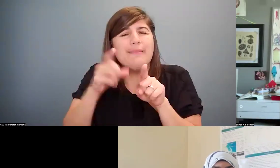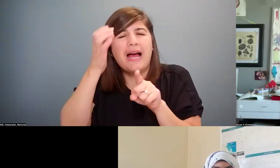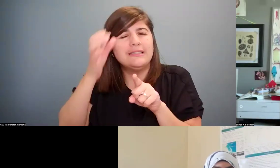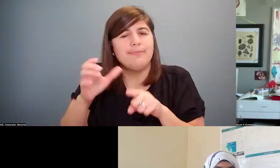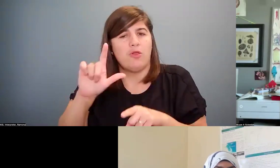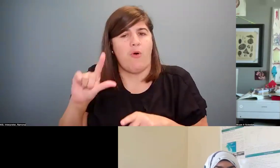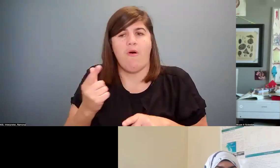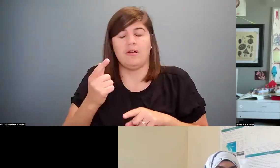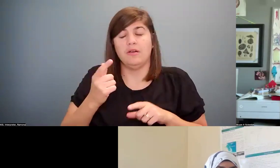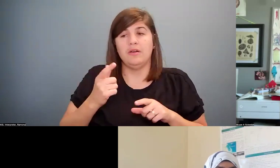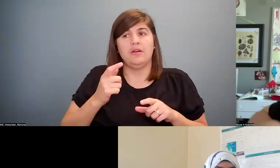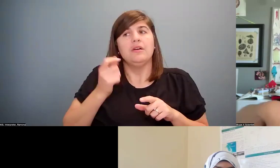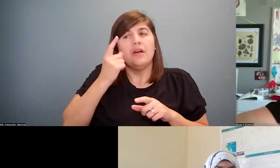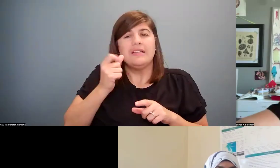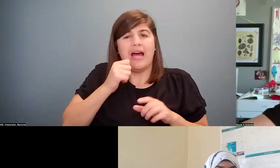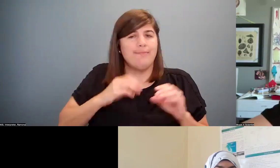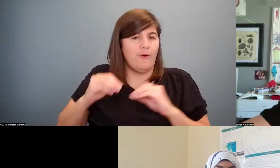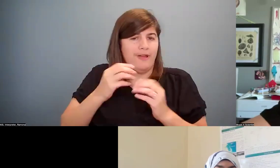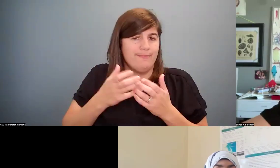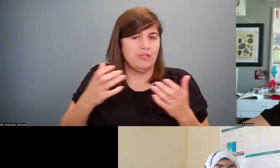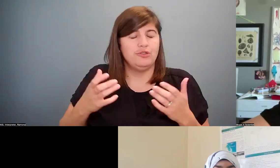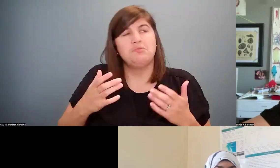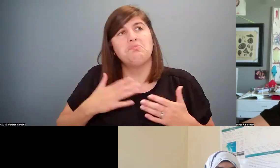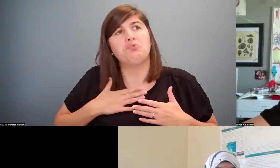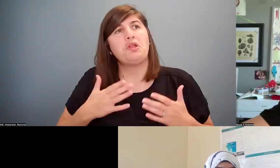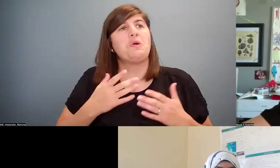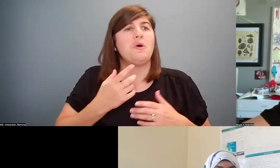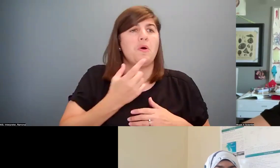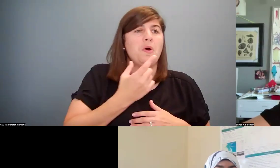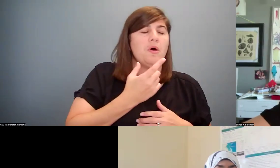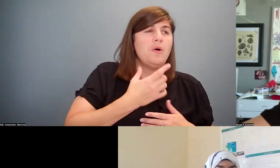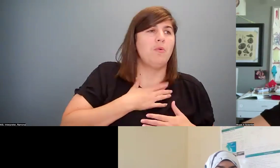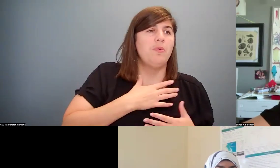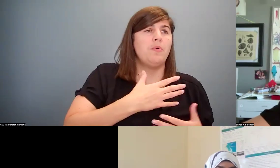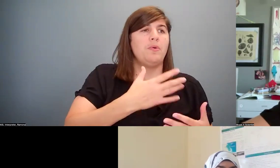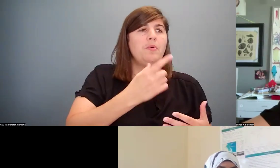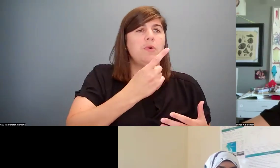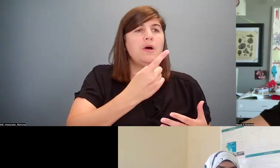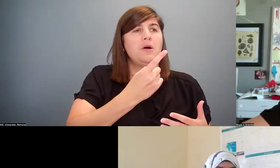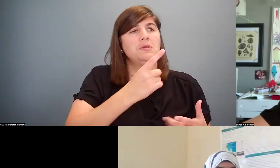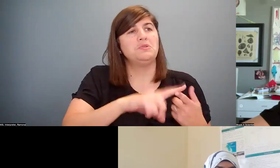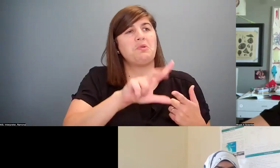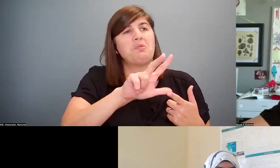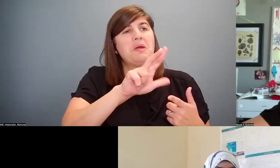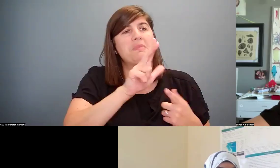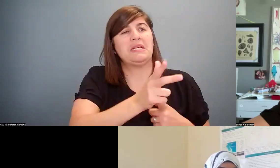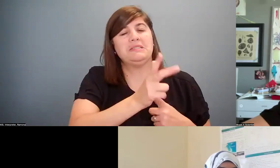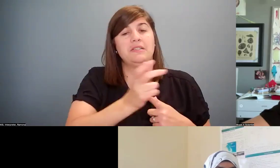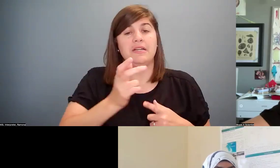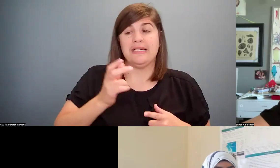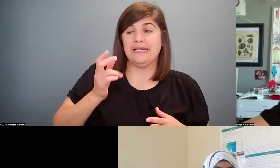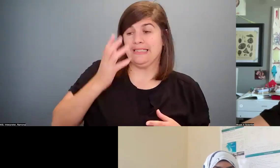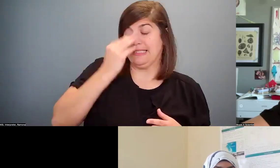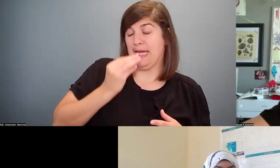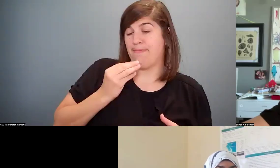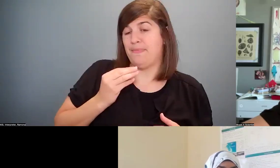not moving very much and they're only breathing about every 1 to 3 minutes. The reason why sleep in whales is so cool is